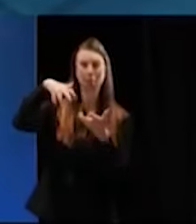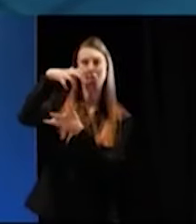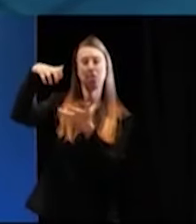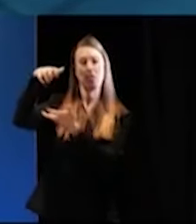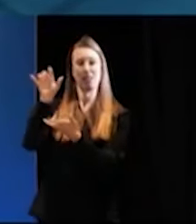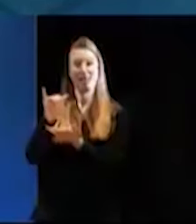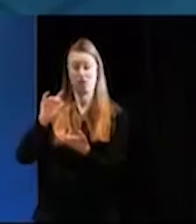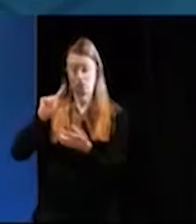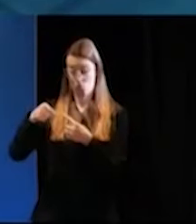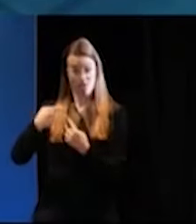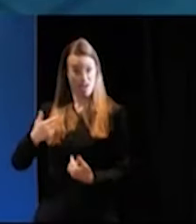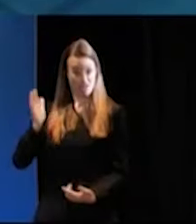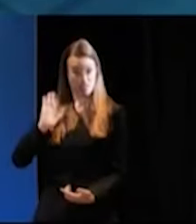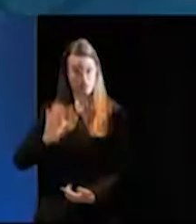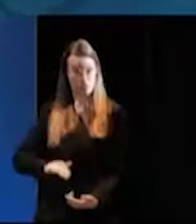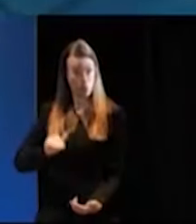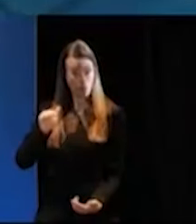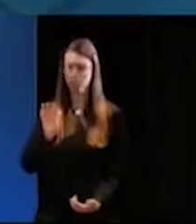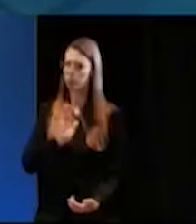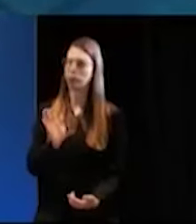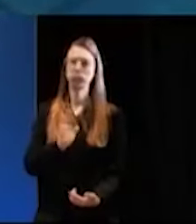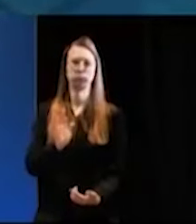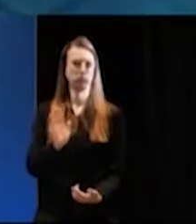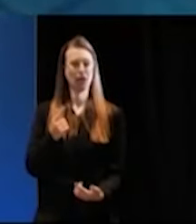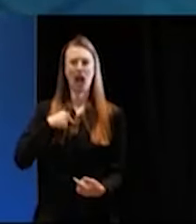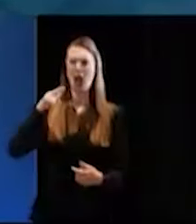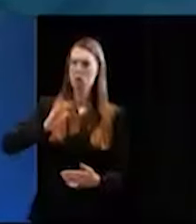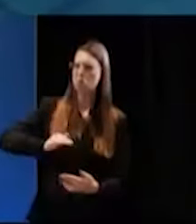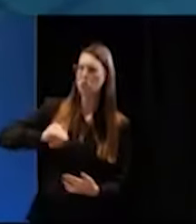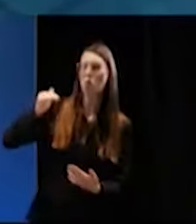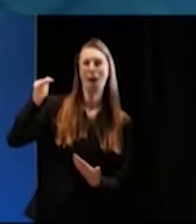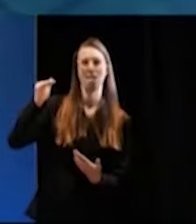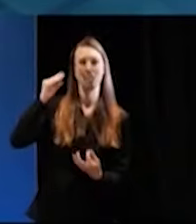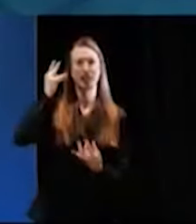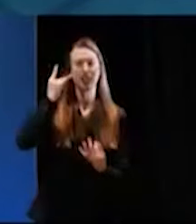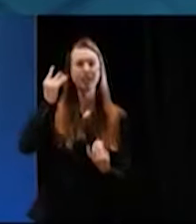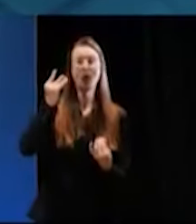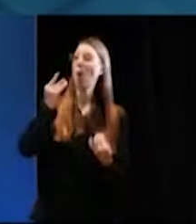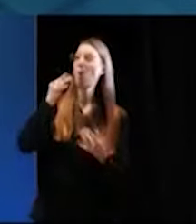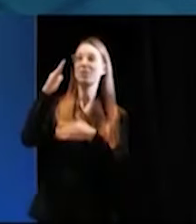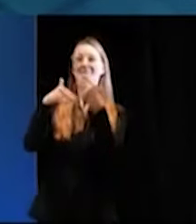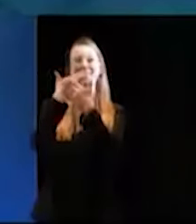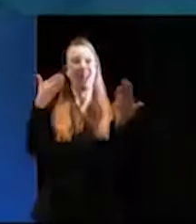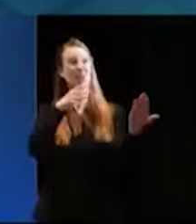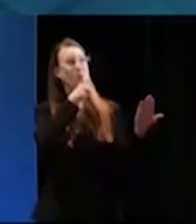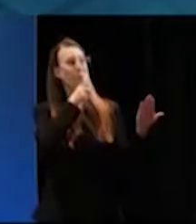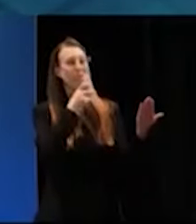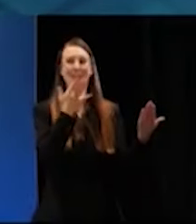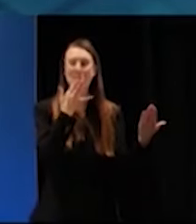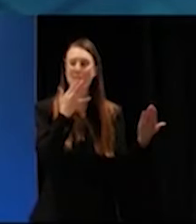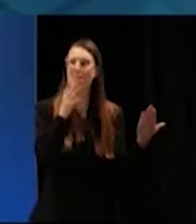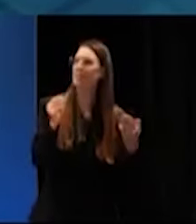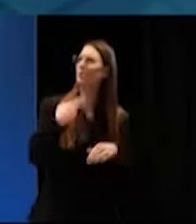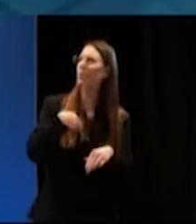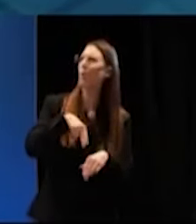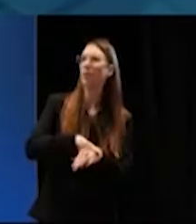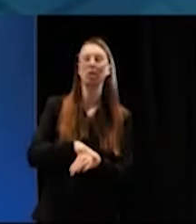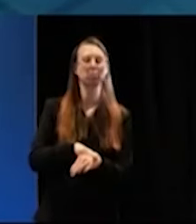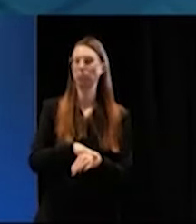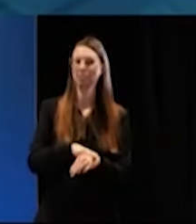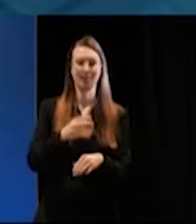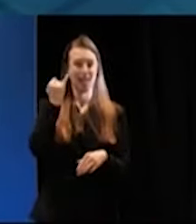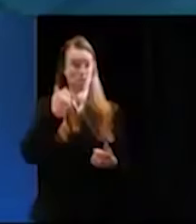childhood. When I grew up thinking that the skies were supposed to be orange, because you grew up in Lackawanna or in the neighboring